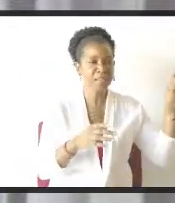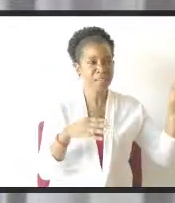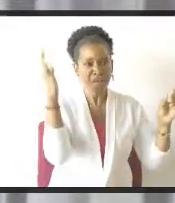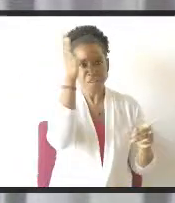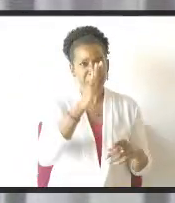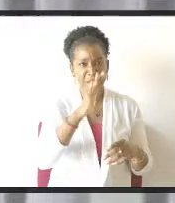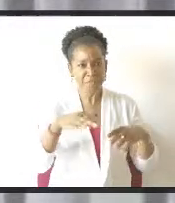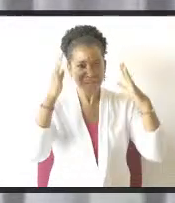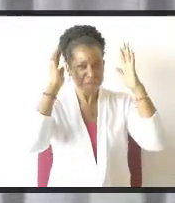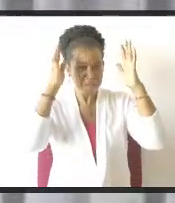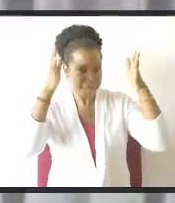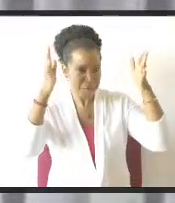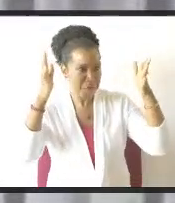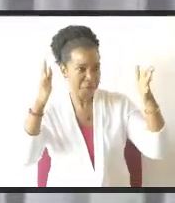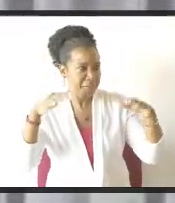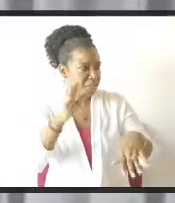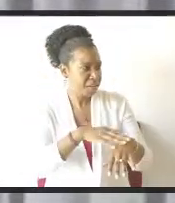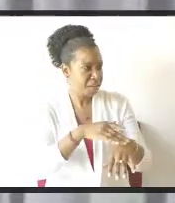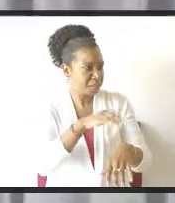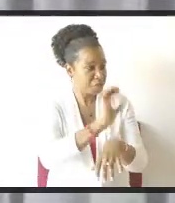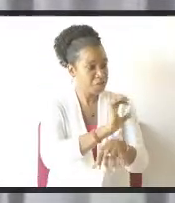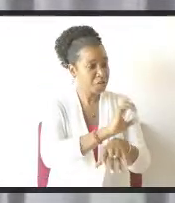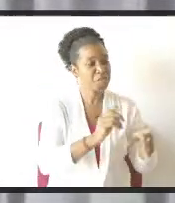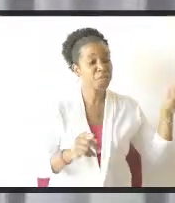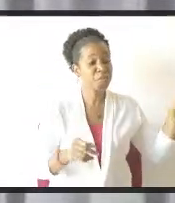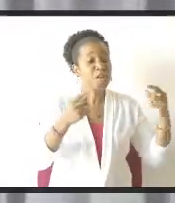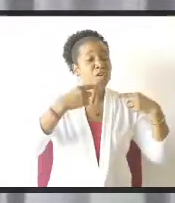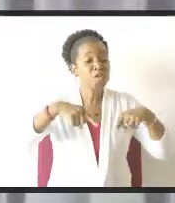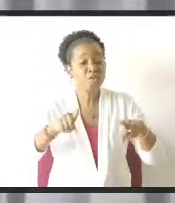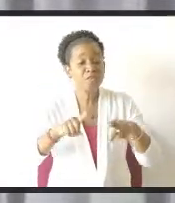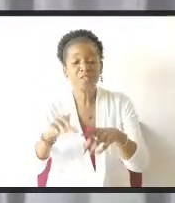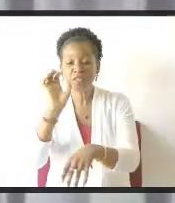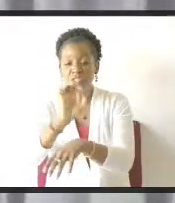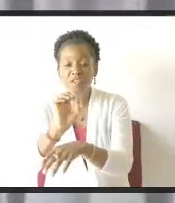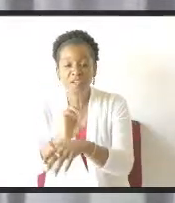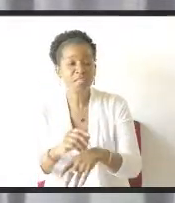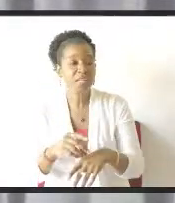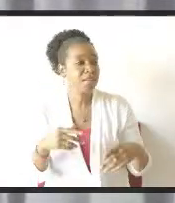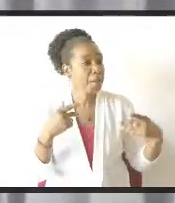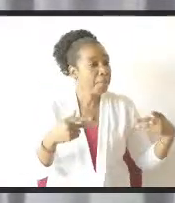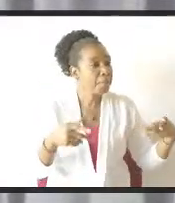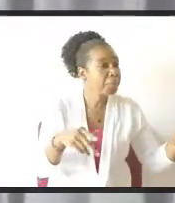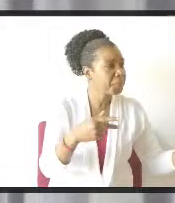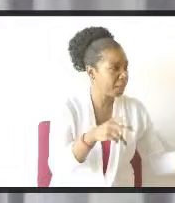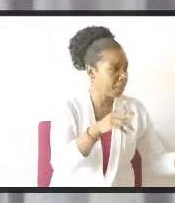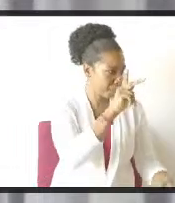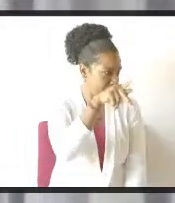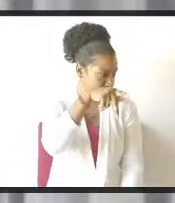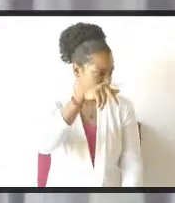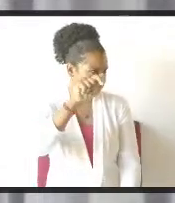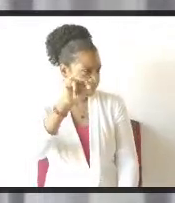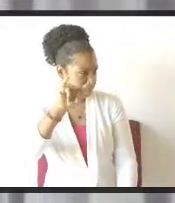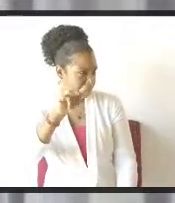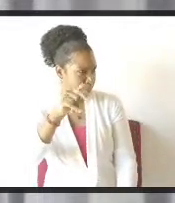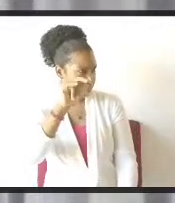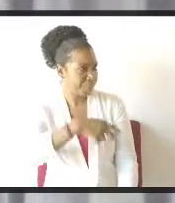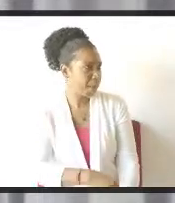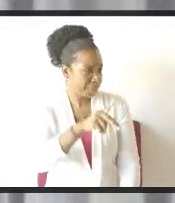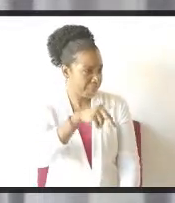They were hilarious. And we would laugh and make fun of it. You know, God has his way of humbling